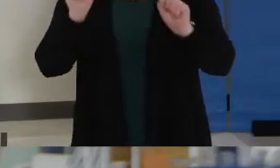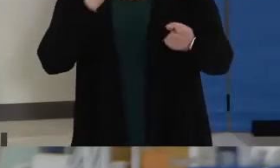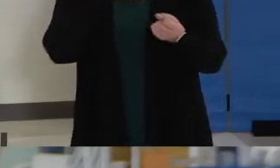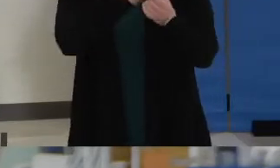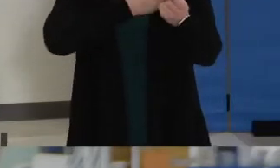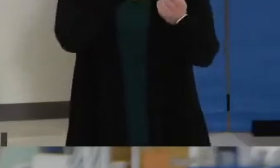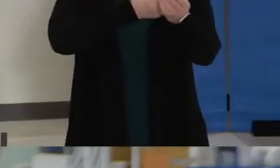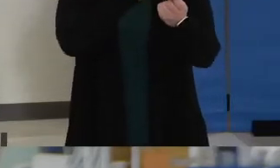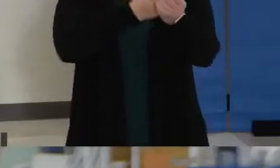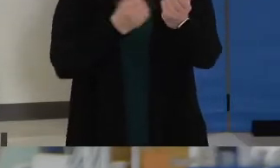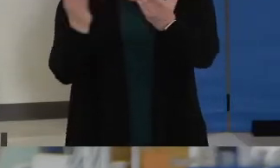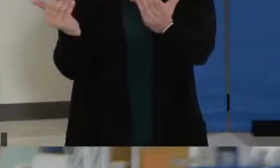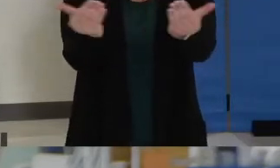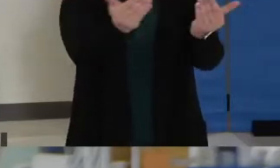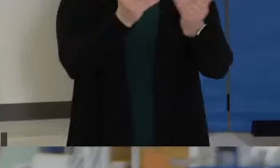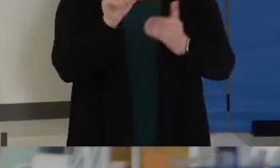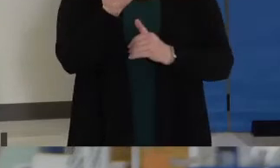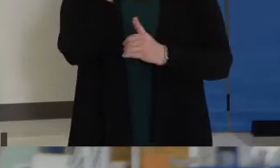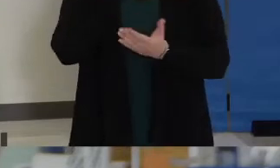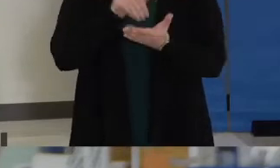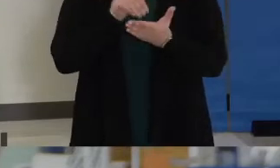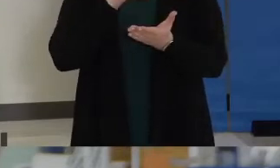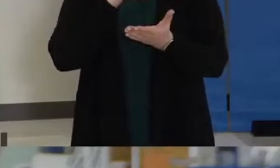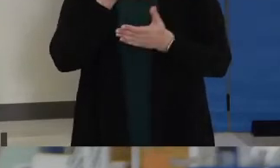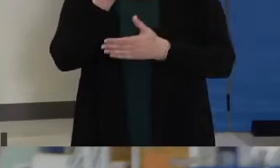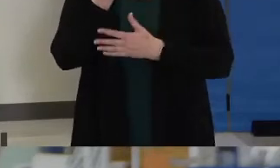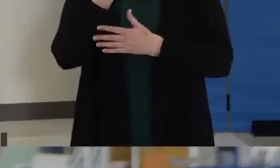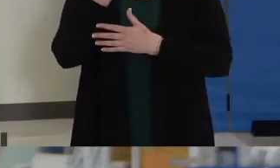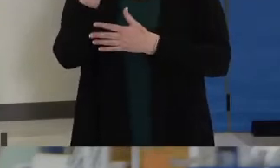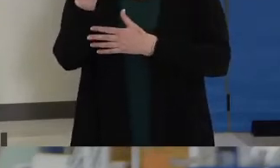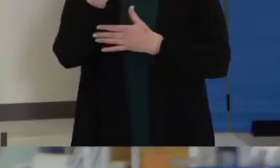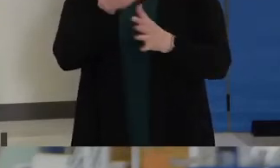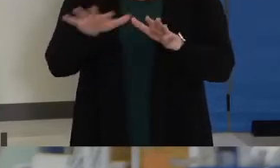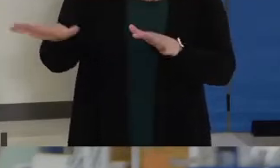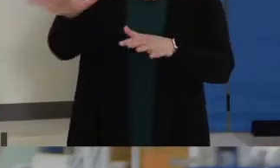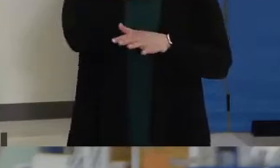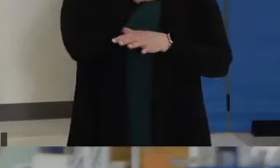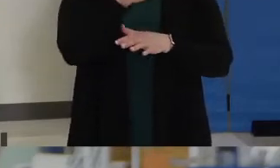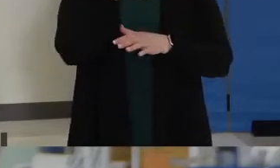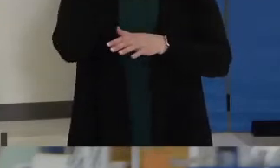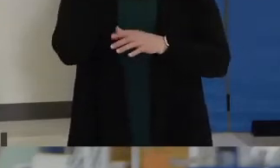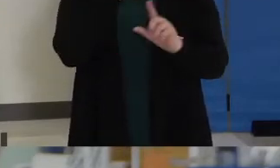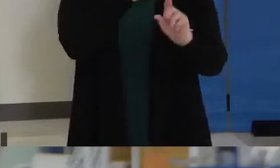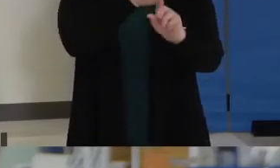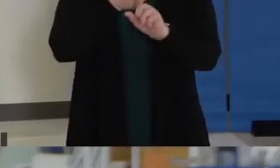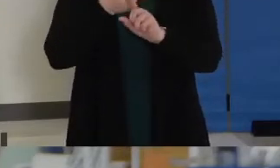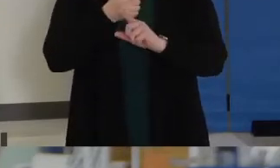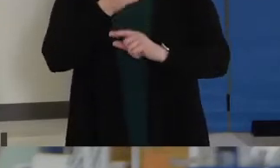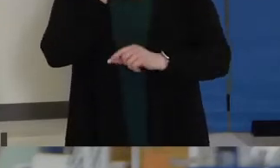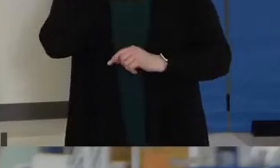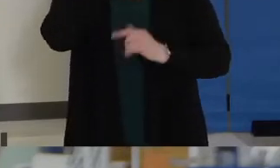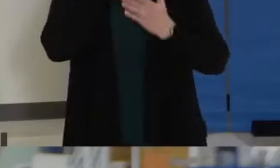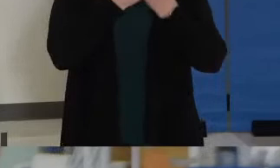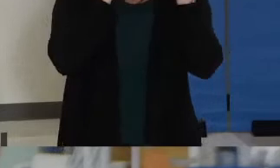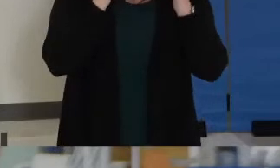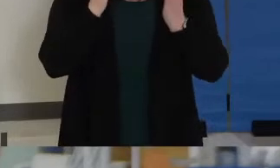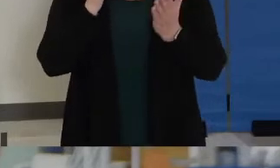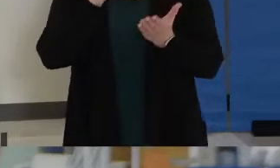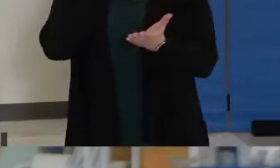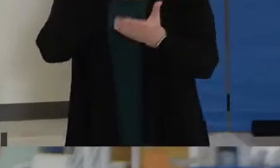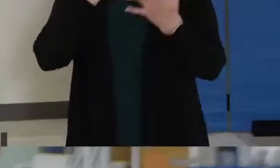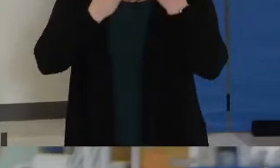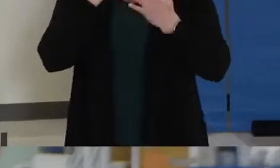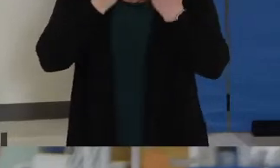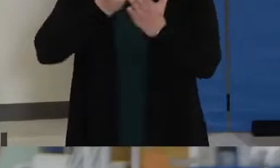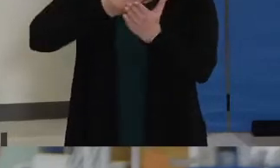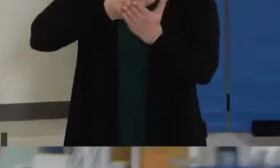over 10,000 veterans across Southern California county lines who are homeless, economically disadvantaged, and struggle with